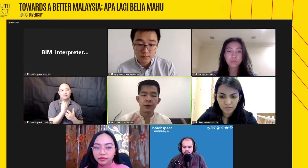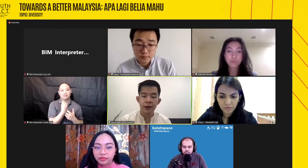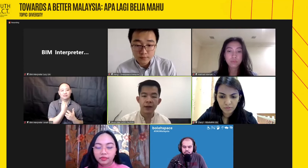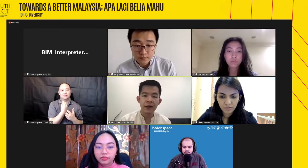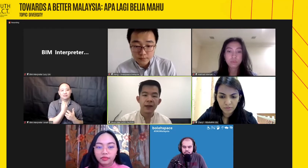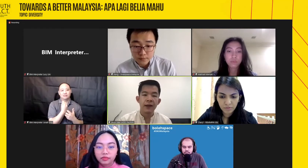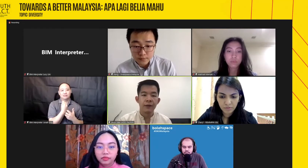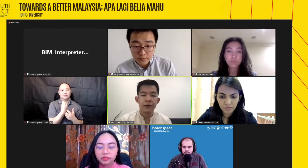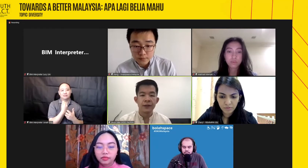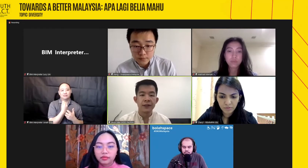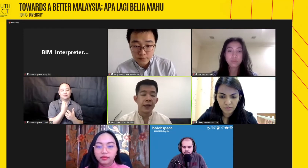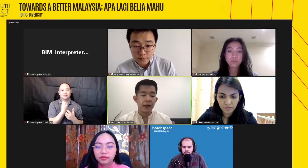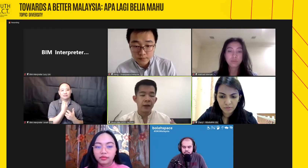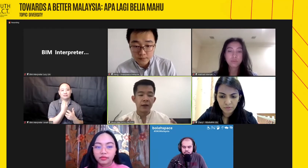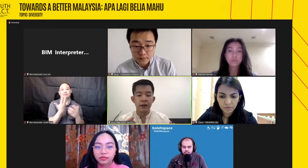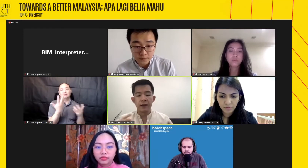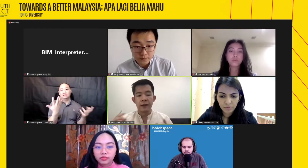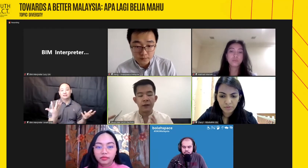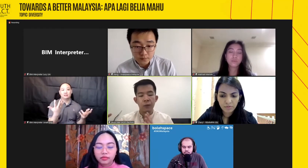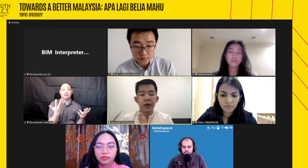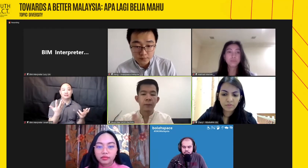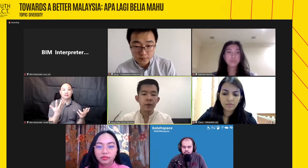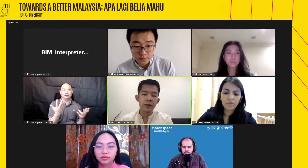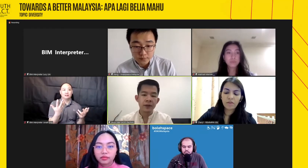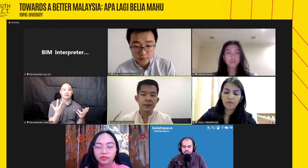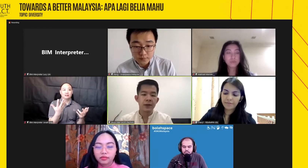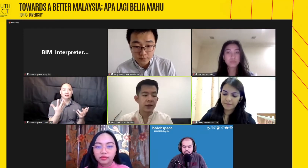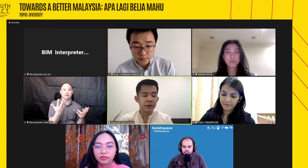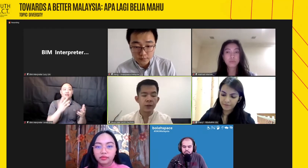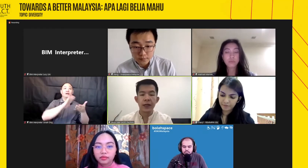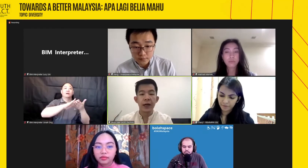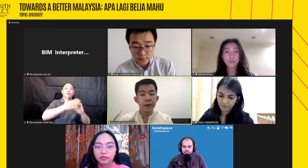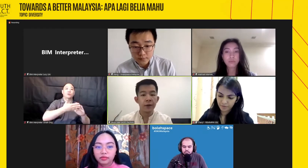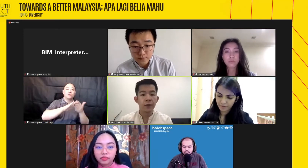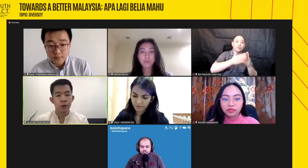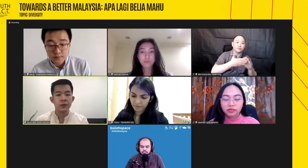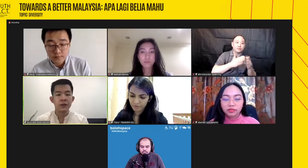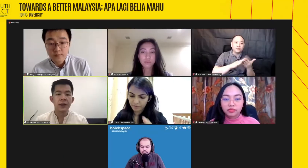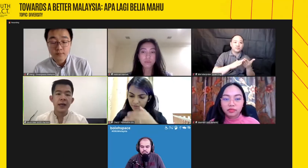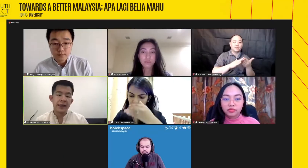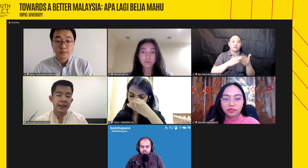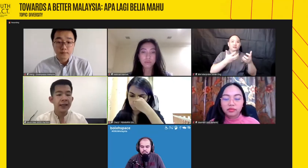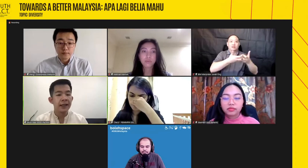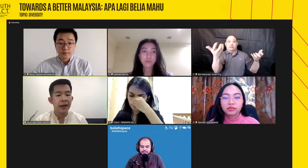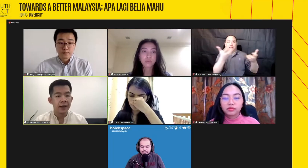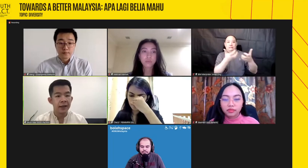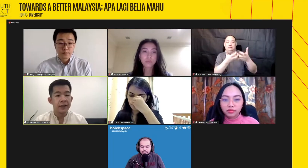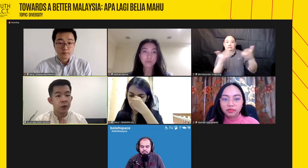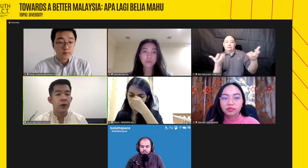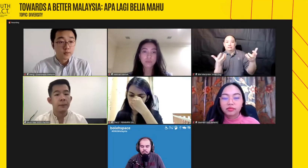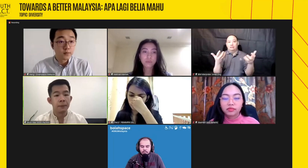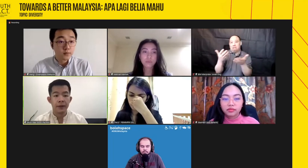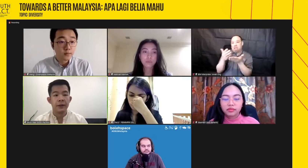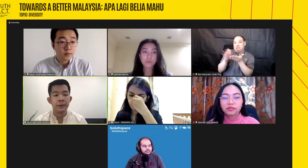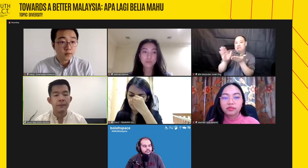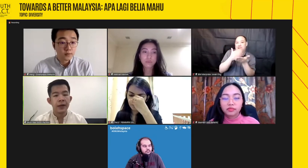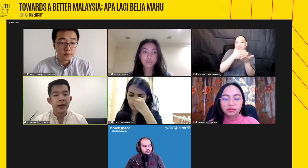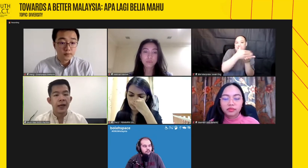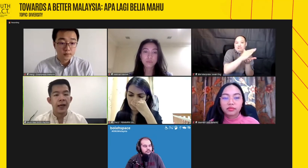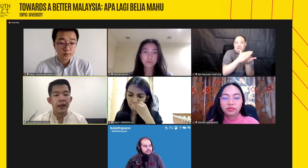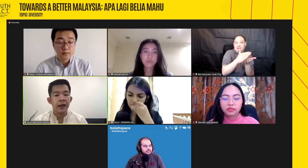communities feel threatened versus when communities start excluding other groups, that line is quite